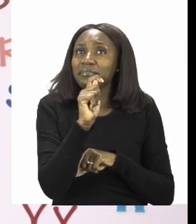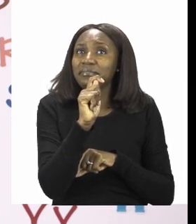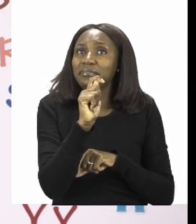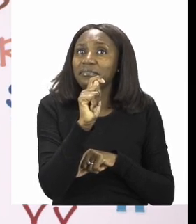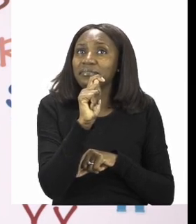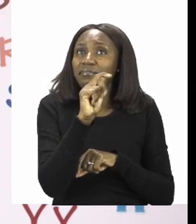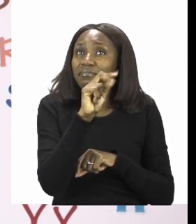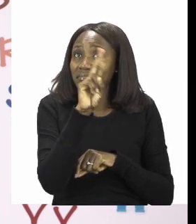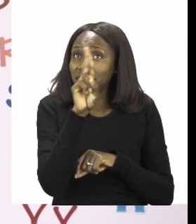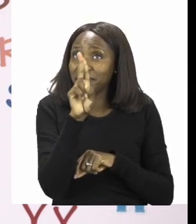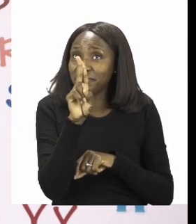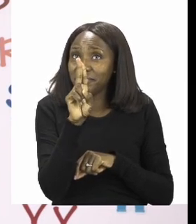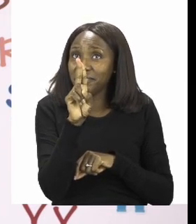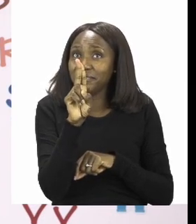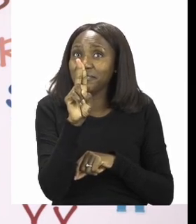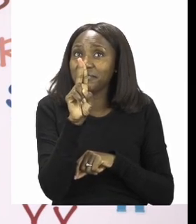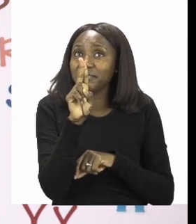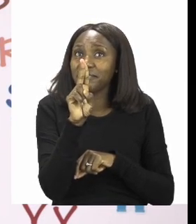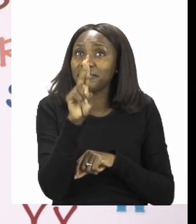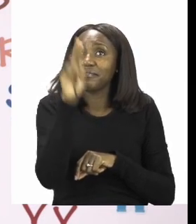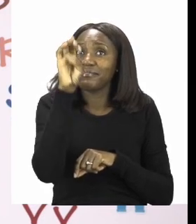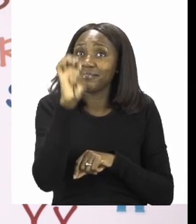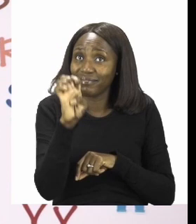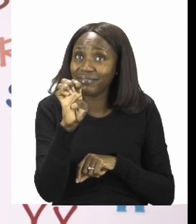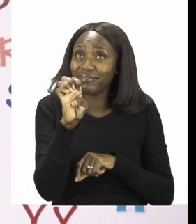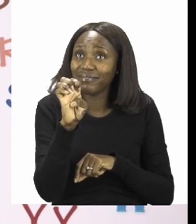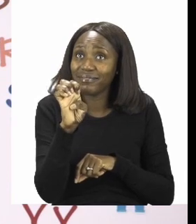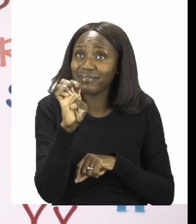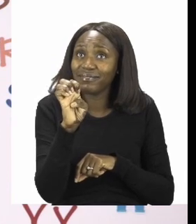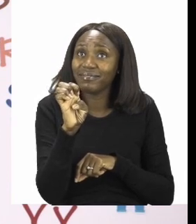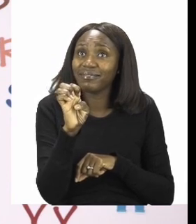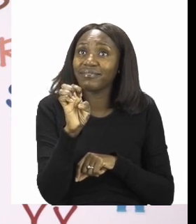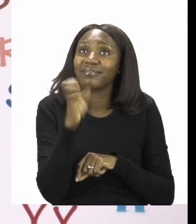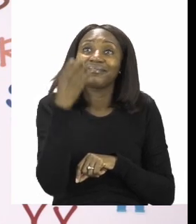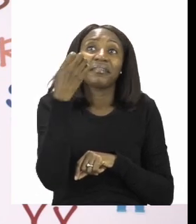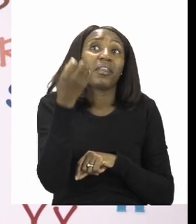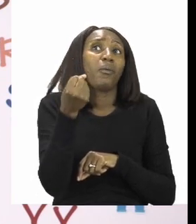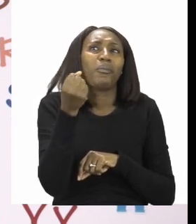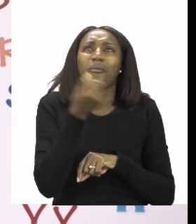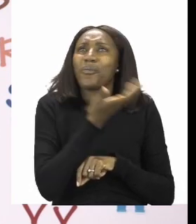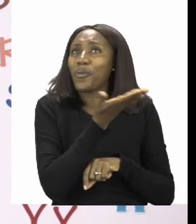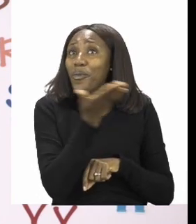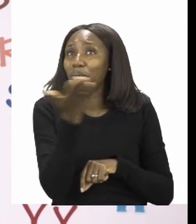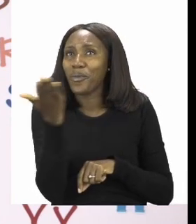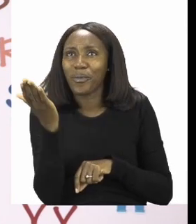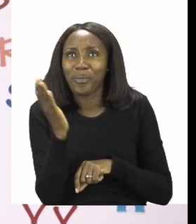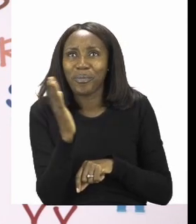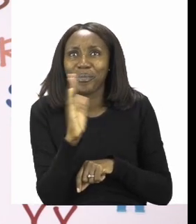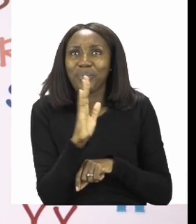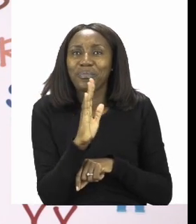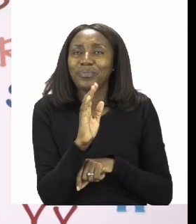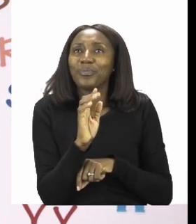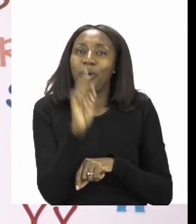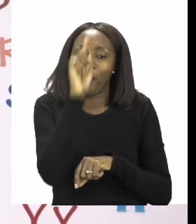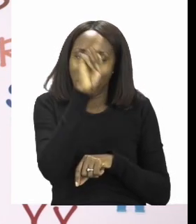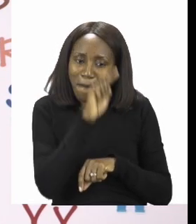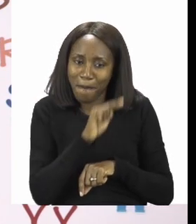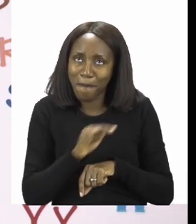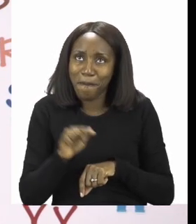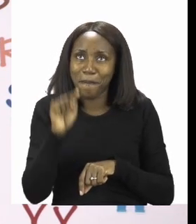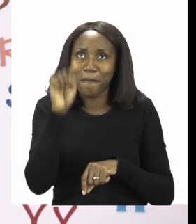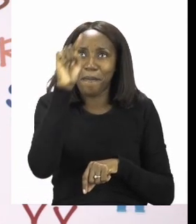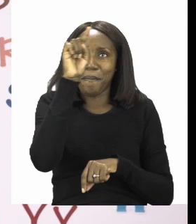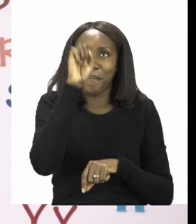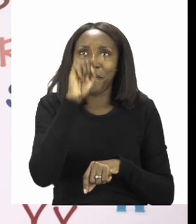yes, the second one is there, and the third one as well. They are all matching. So we're going to circle